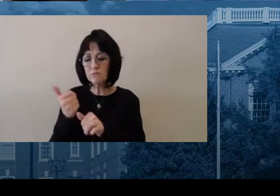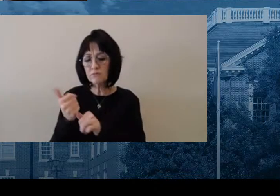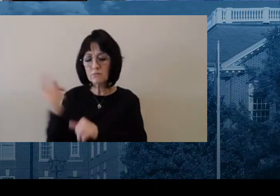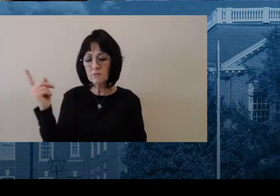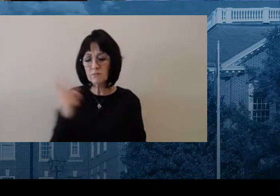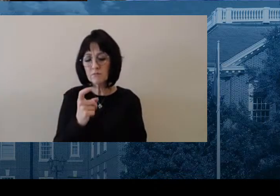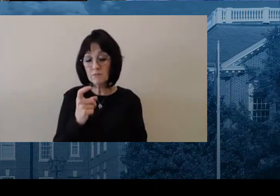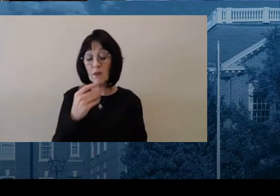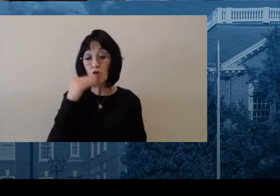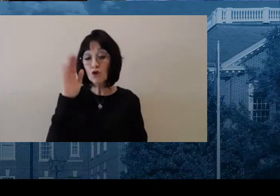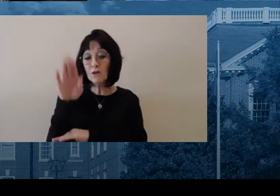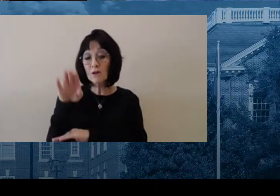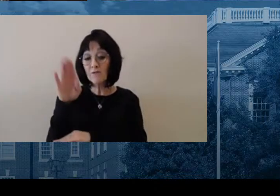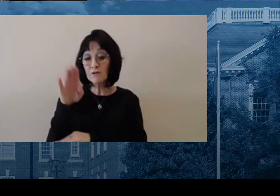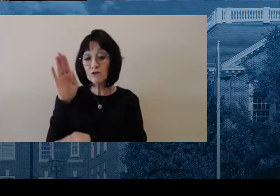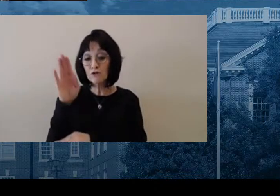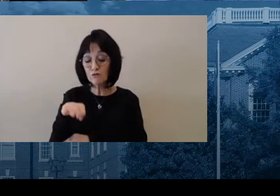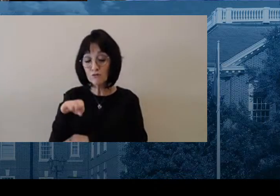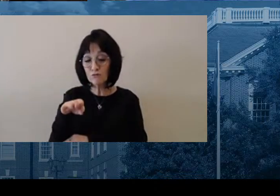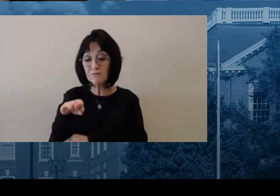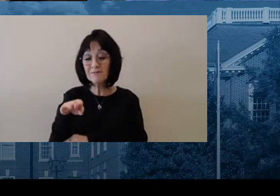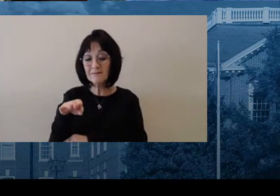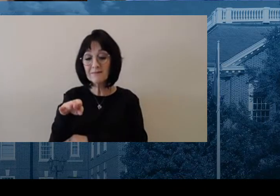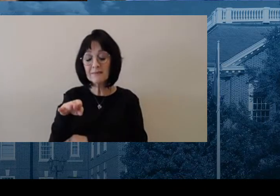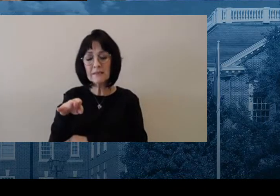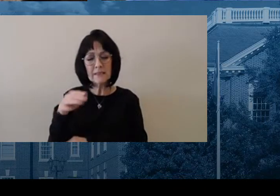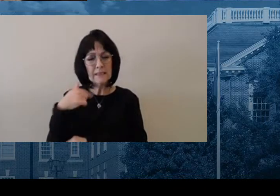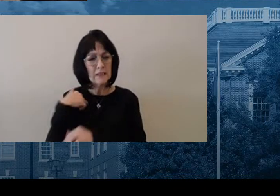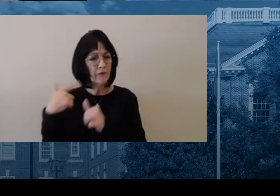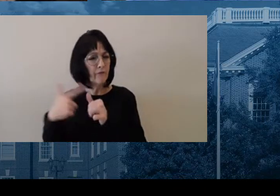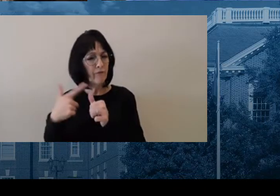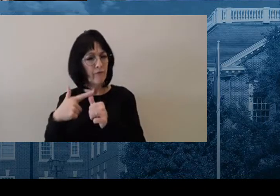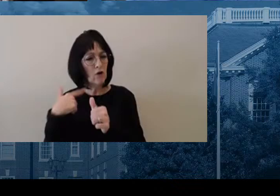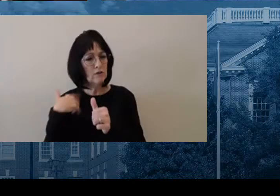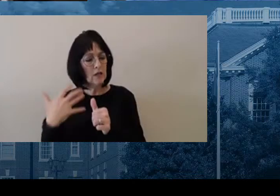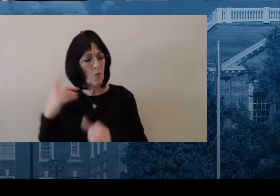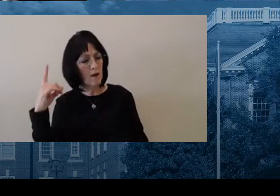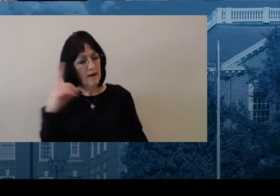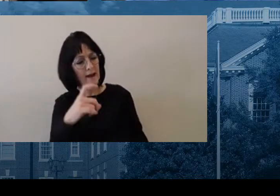Good afternoon. First, I just wanted to clarify something